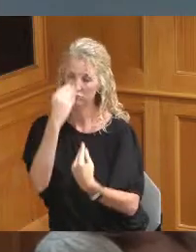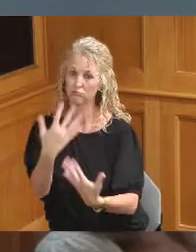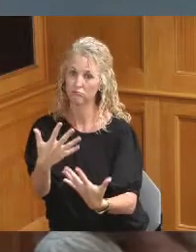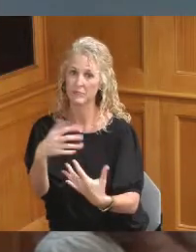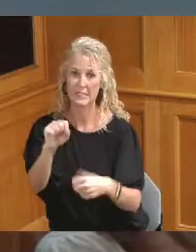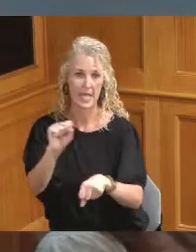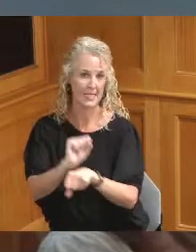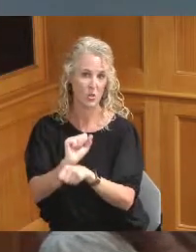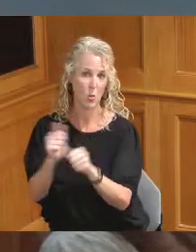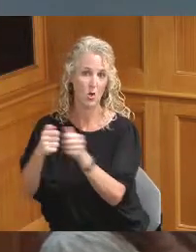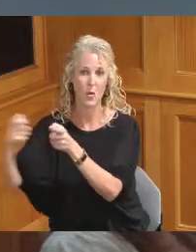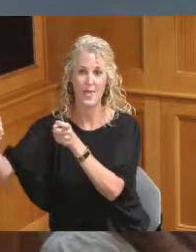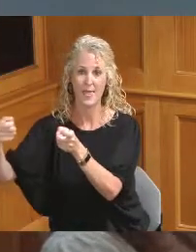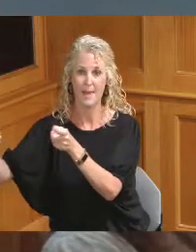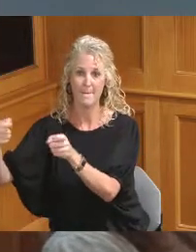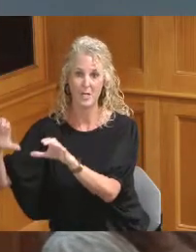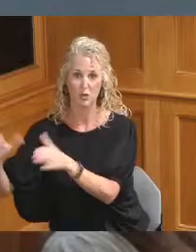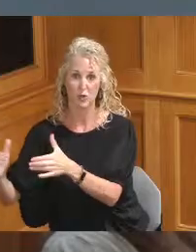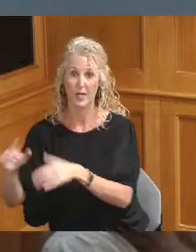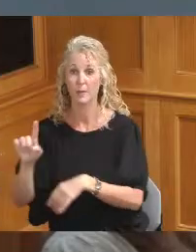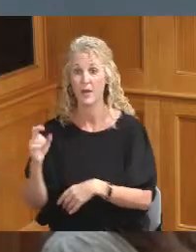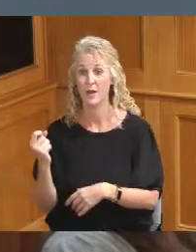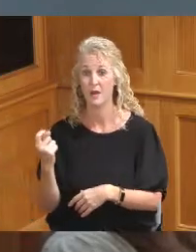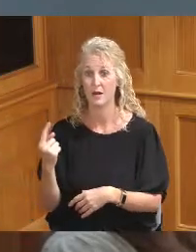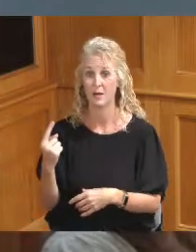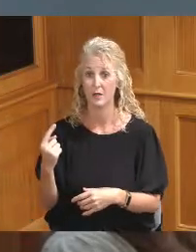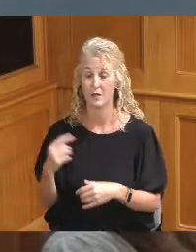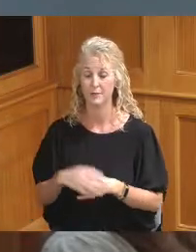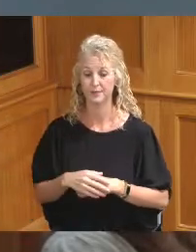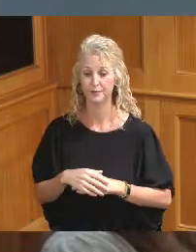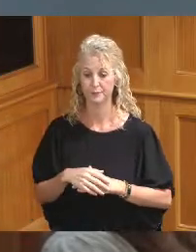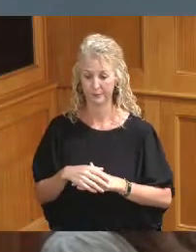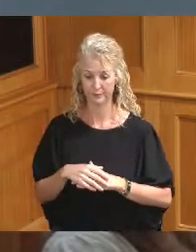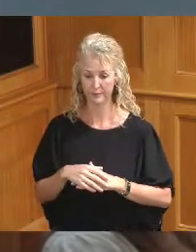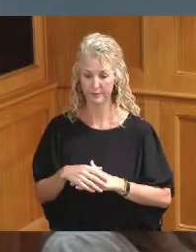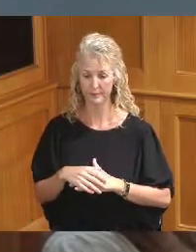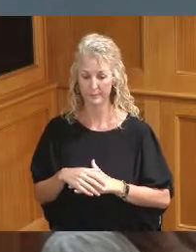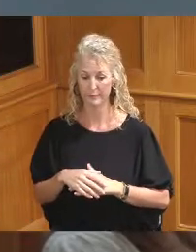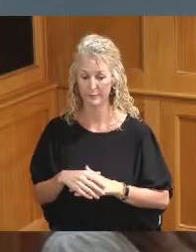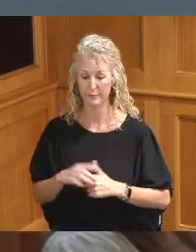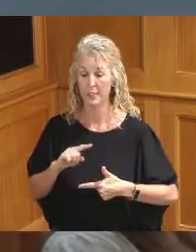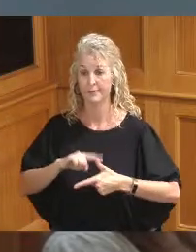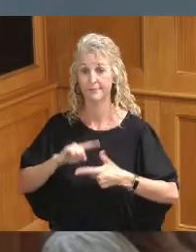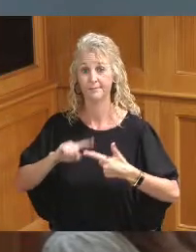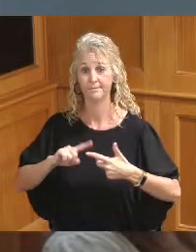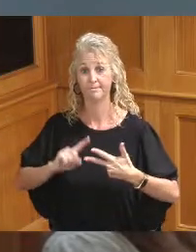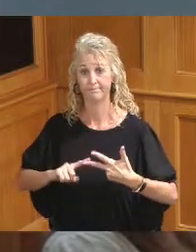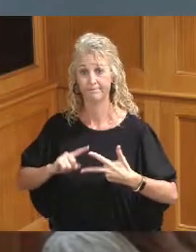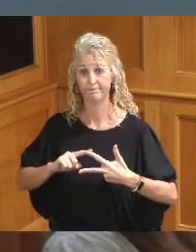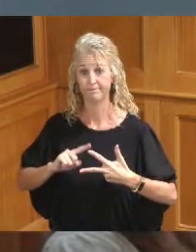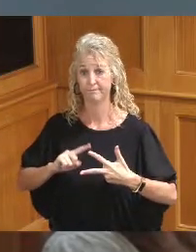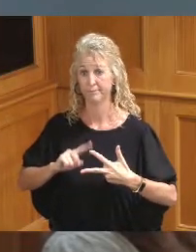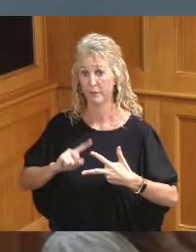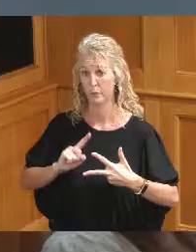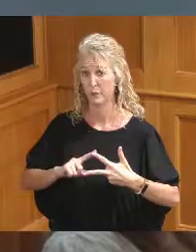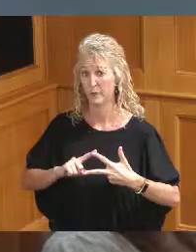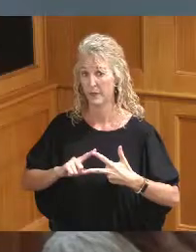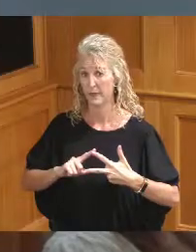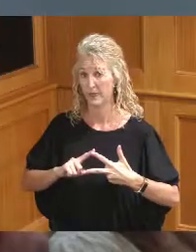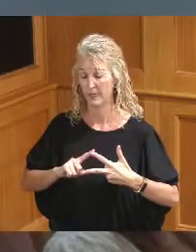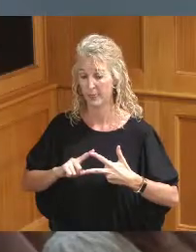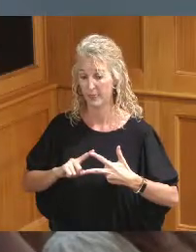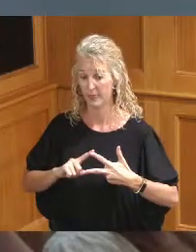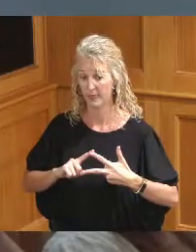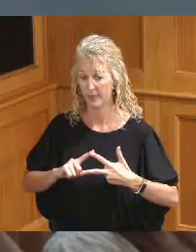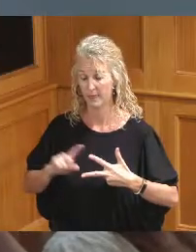county administration. But for example, the second pilot where there is that effort